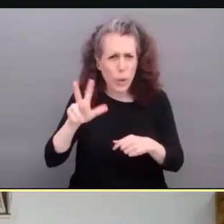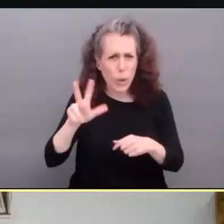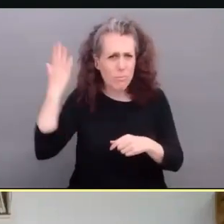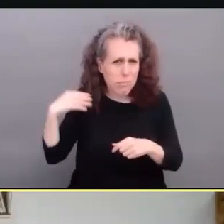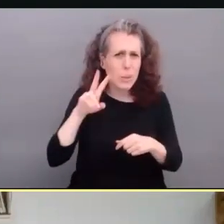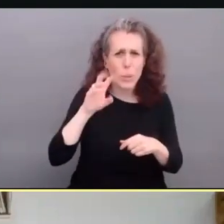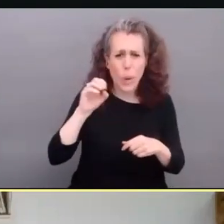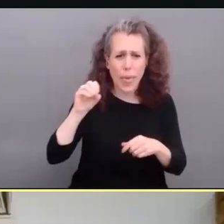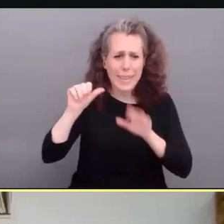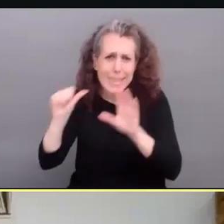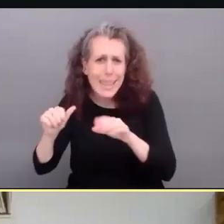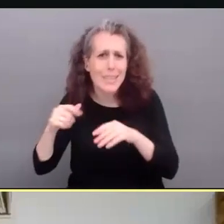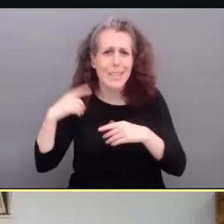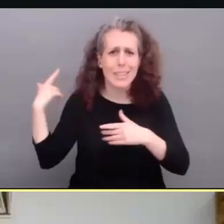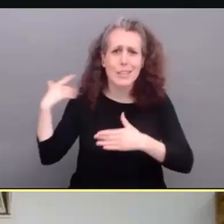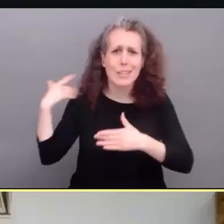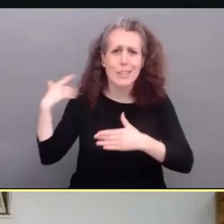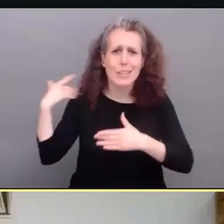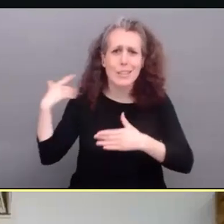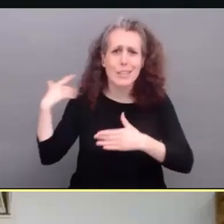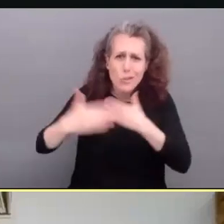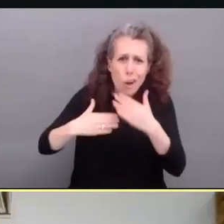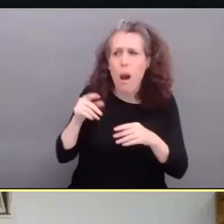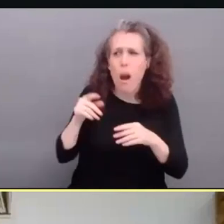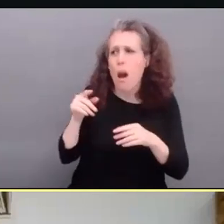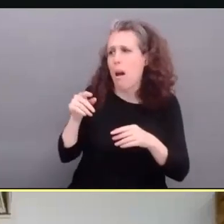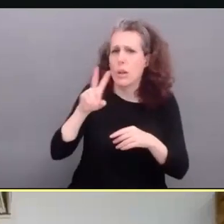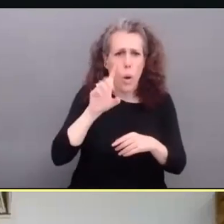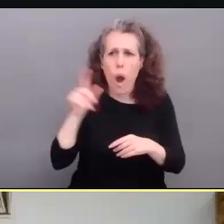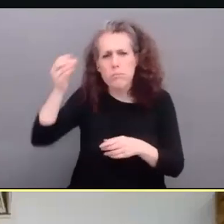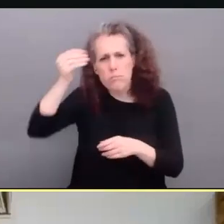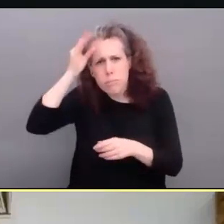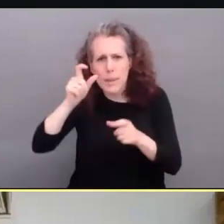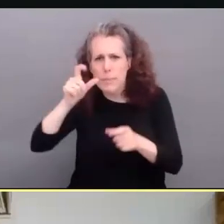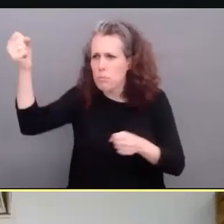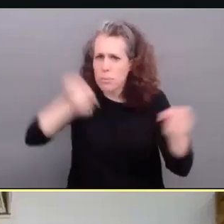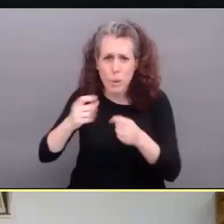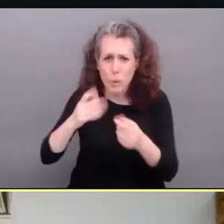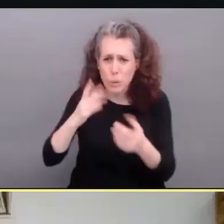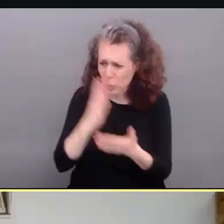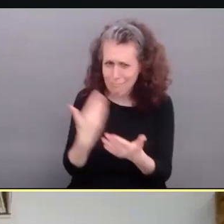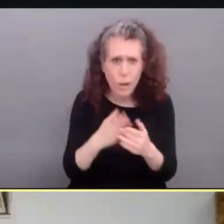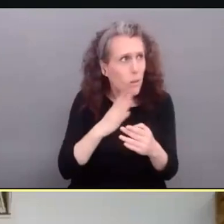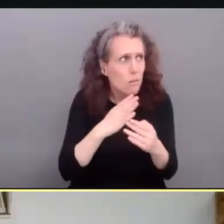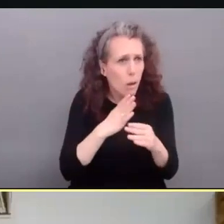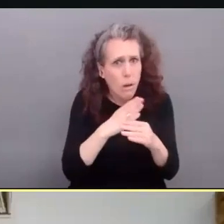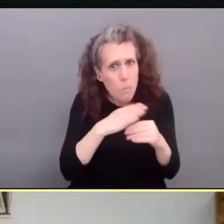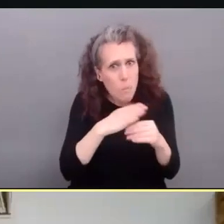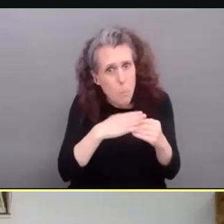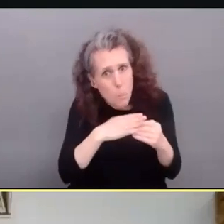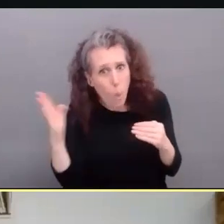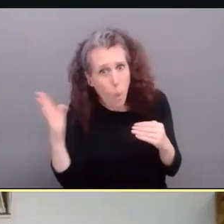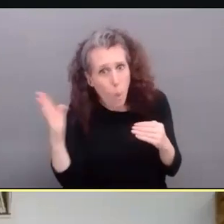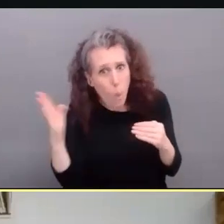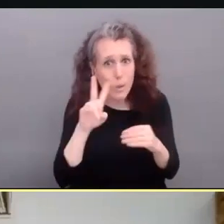heard about the appointment of experts in 2010. We've been almost 20 years. In fact, it is over 20 years since